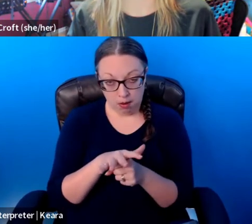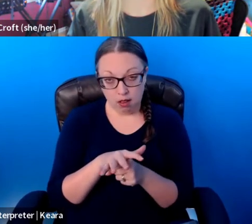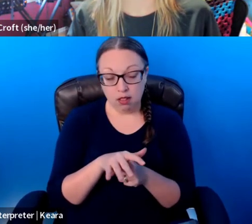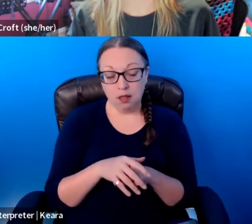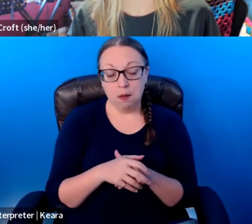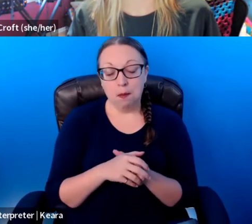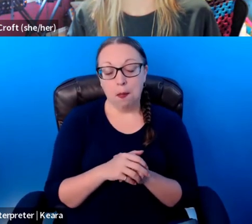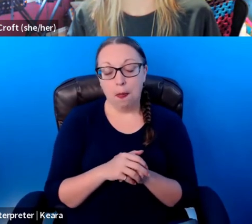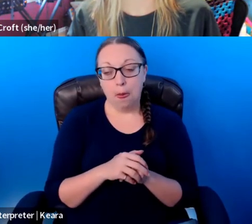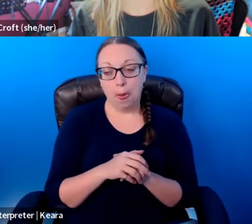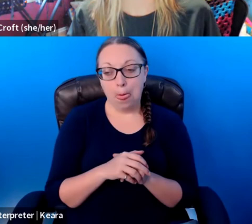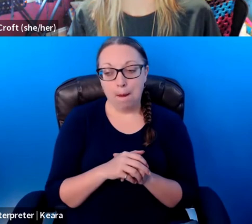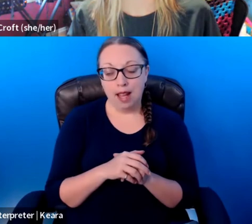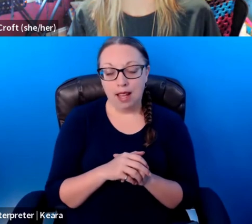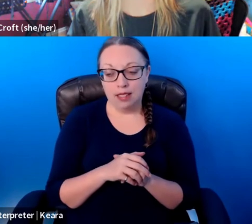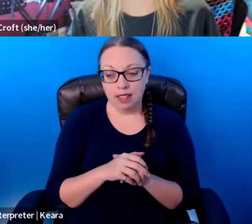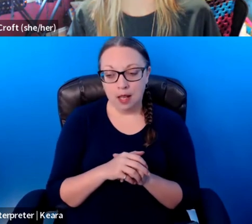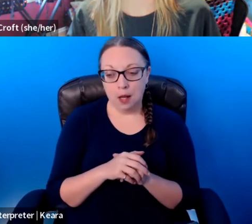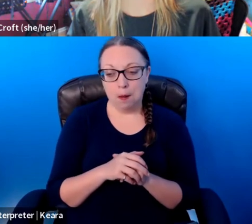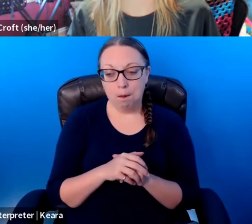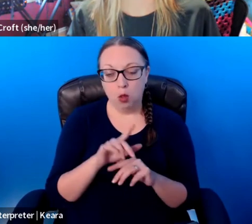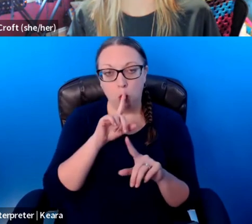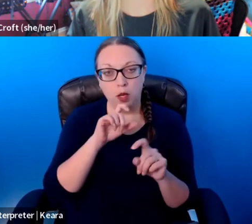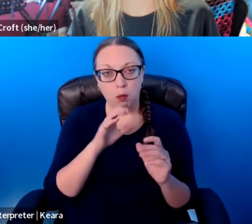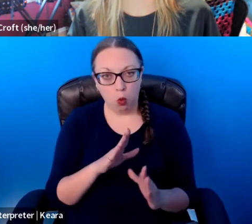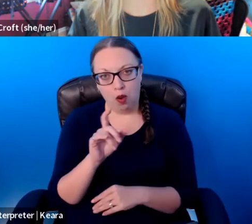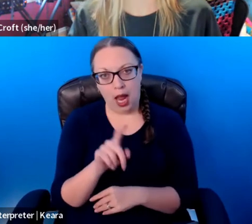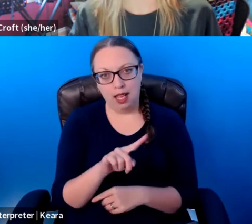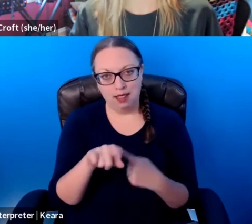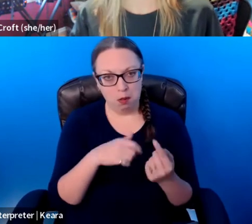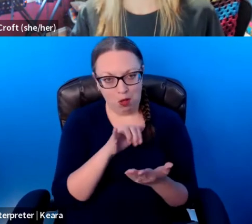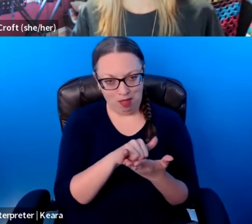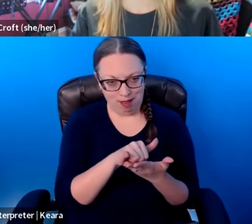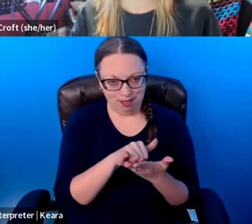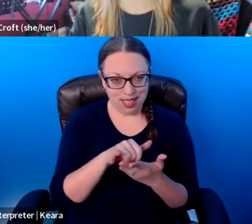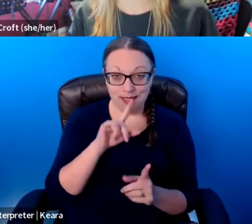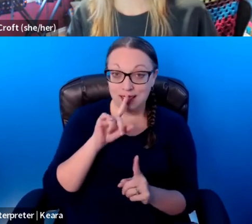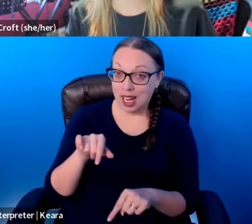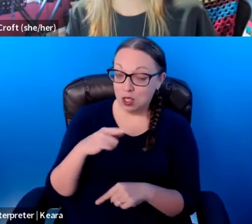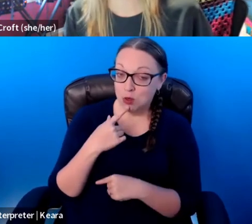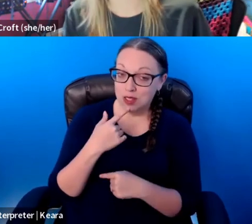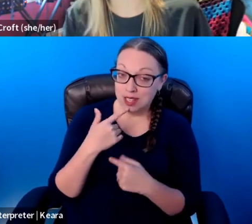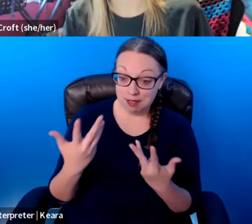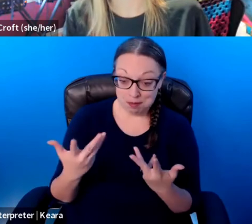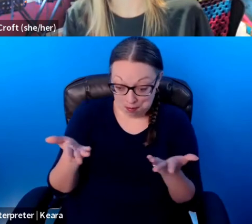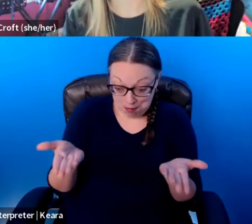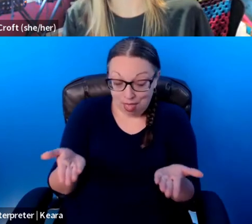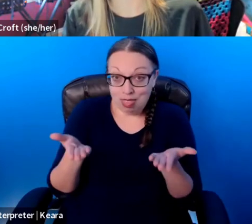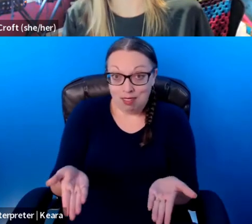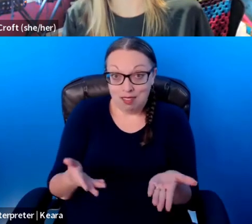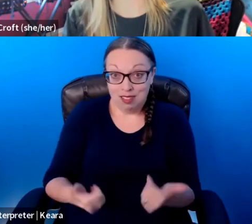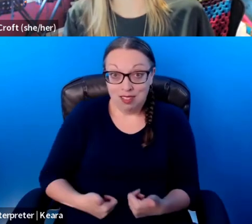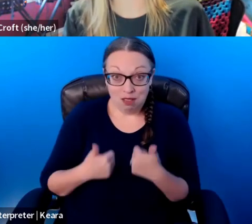in the pandemic. And the reporter asked about that, right? And the answer sort of was like, this is what it is. This is what it feels